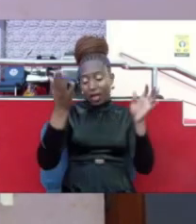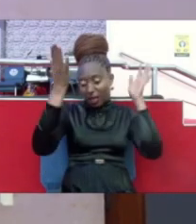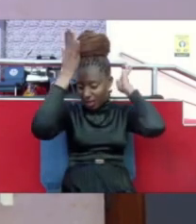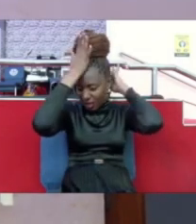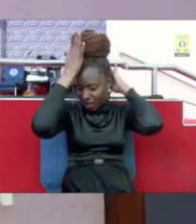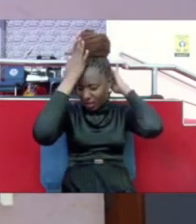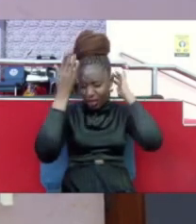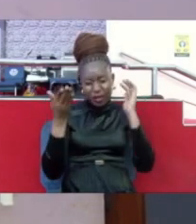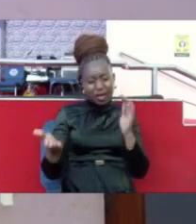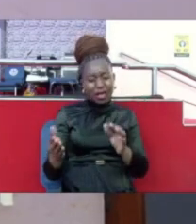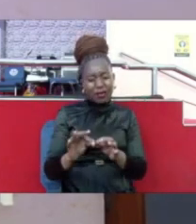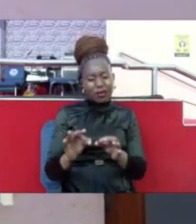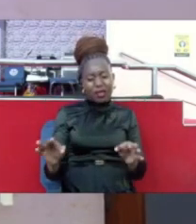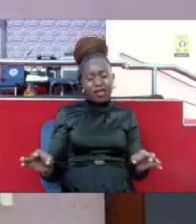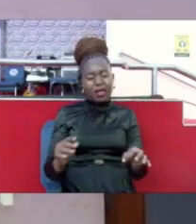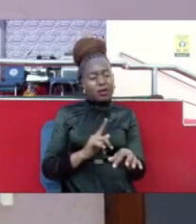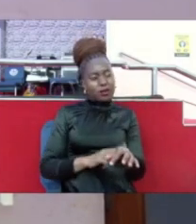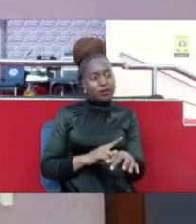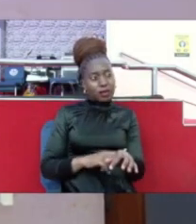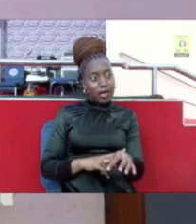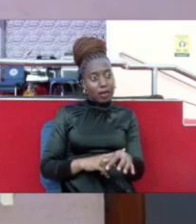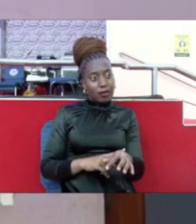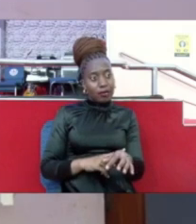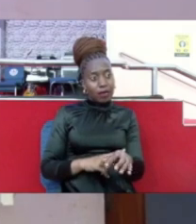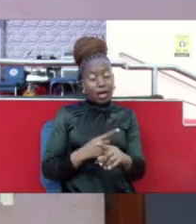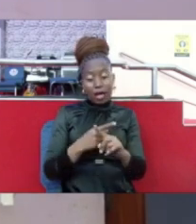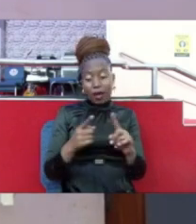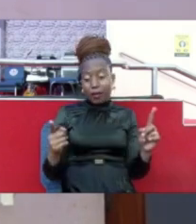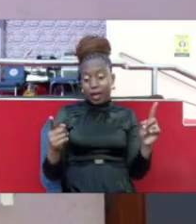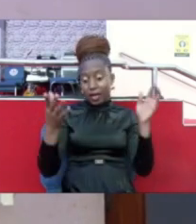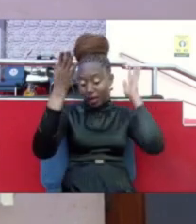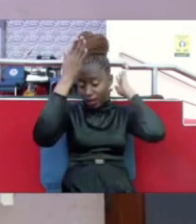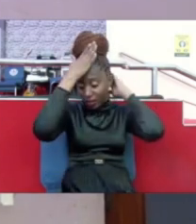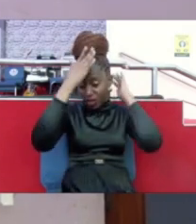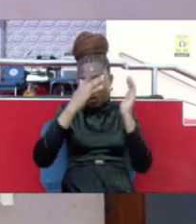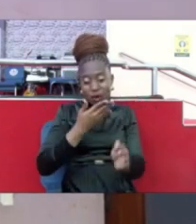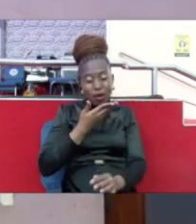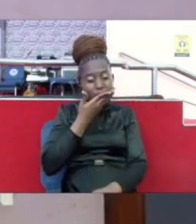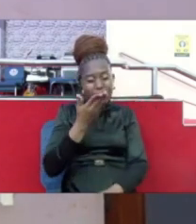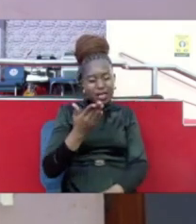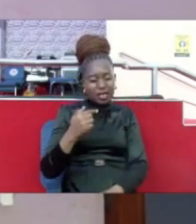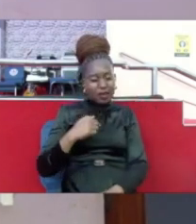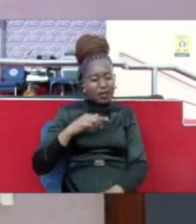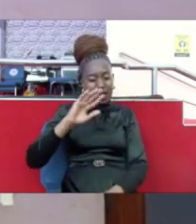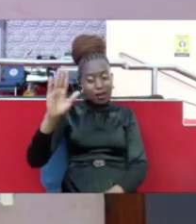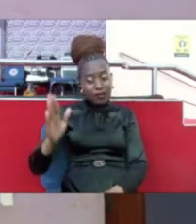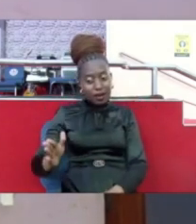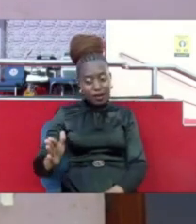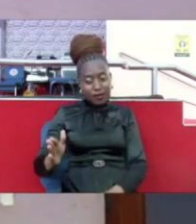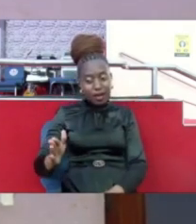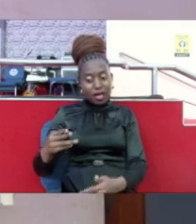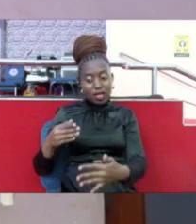kanisa nayo imekuwa hapa kwa muda. And he said, I've never stopped to say hello. Na akasema sijawahi simama kuwasalimia.